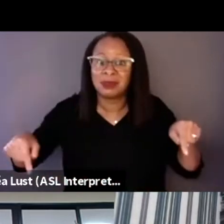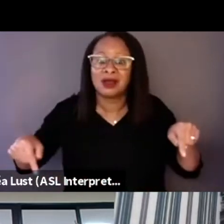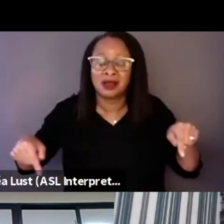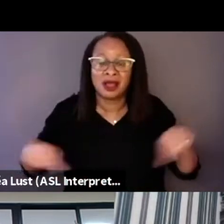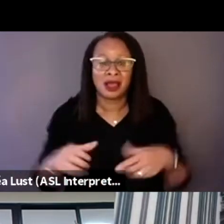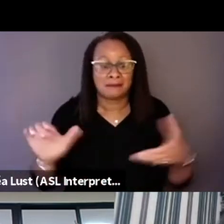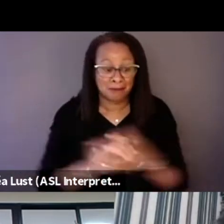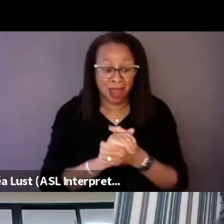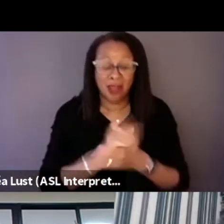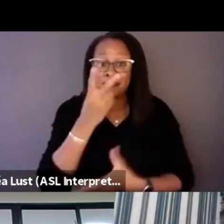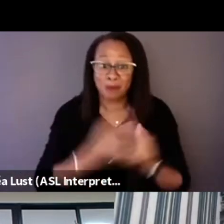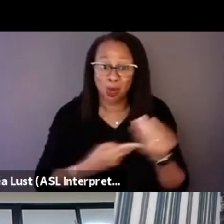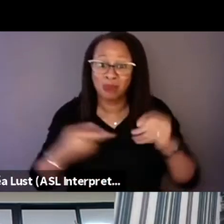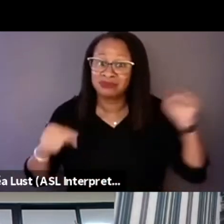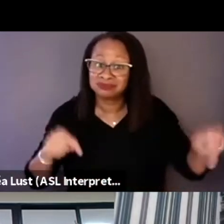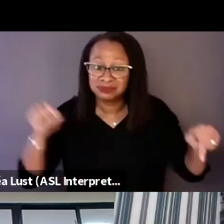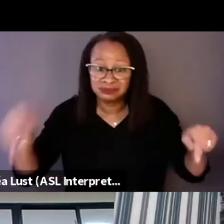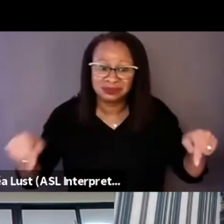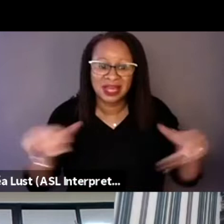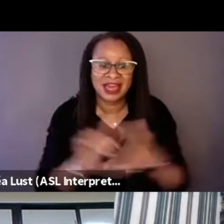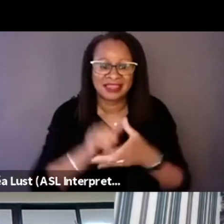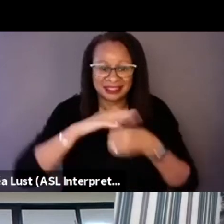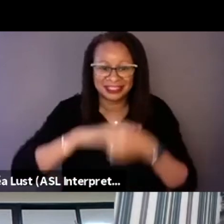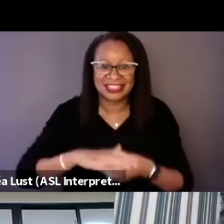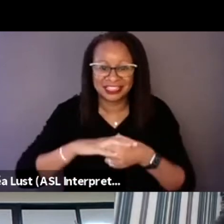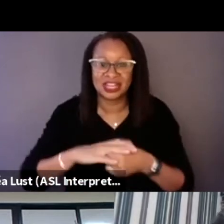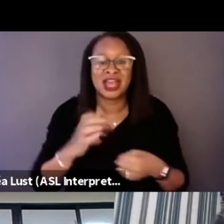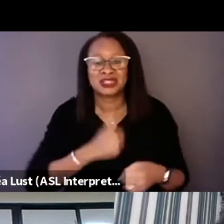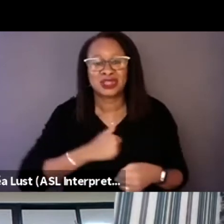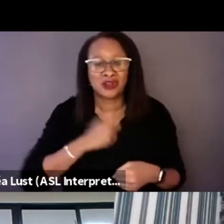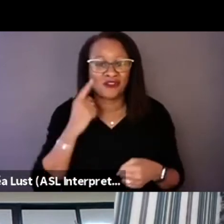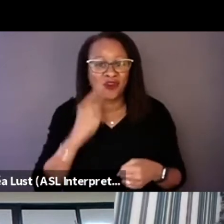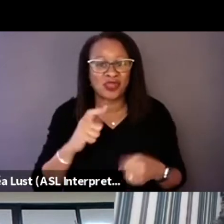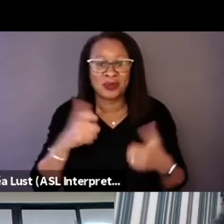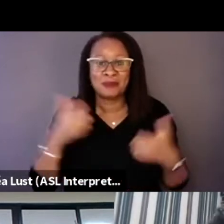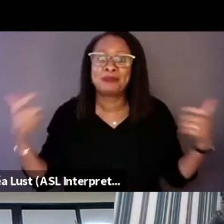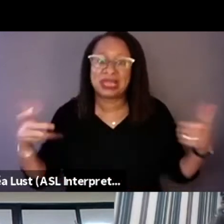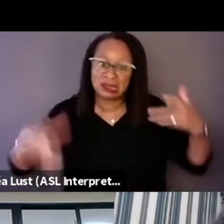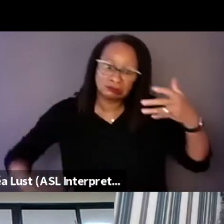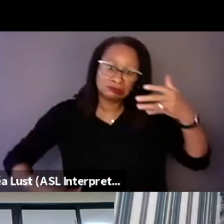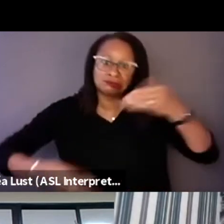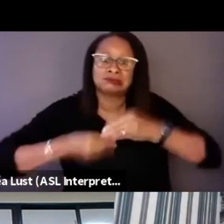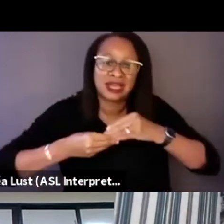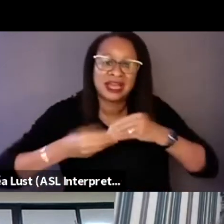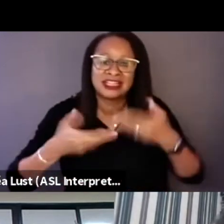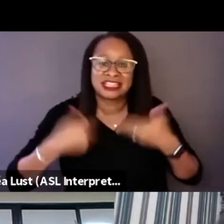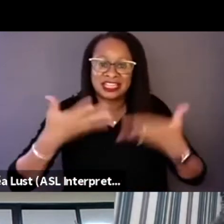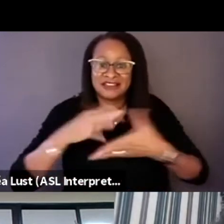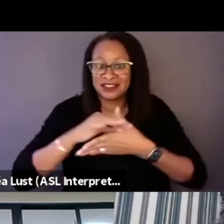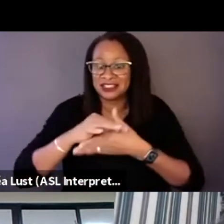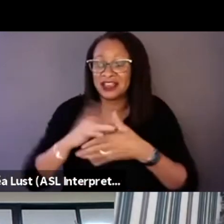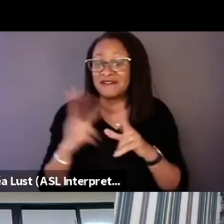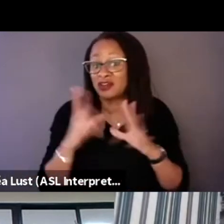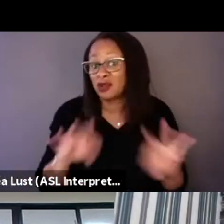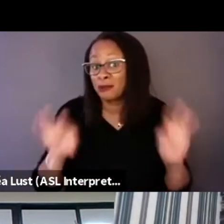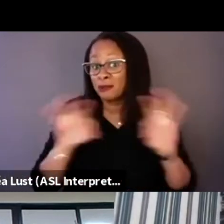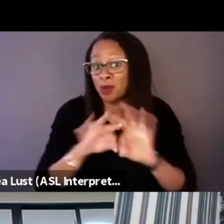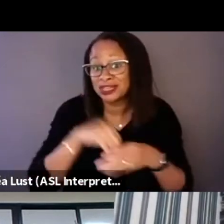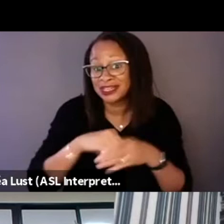of, so there is that tension. Sorry for the big thing, but just to sort of give that context, I felt was important in addition to